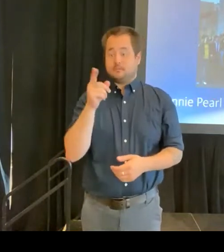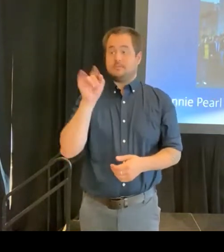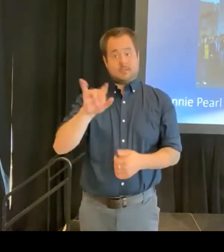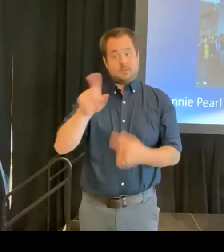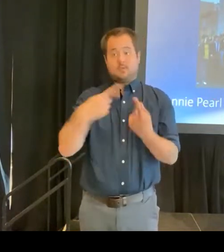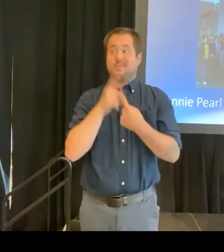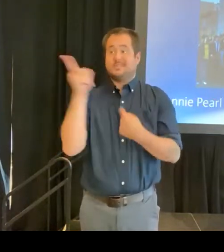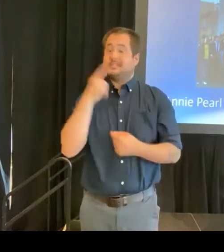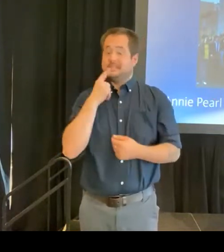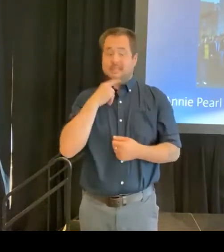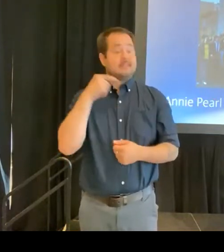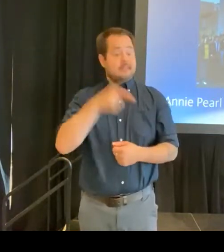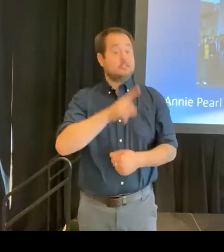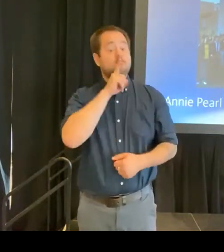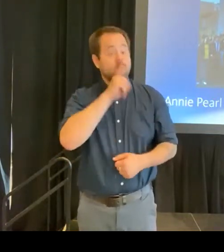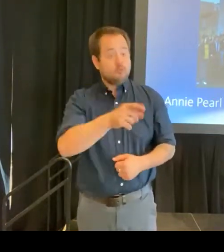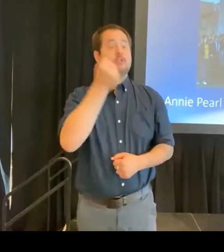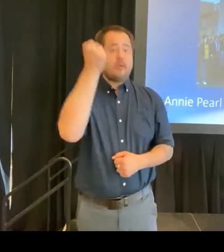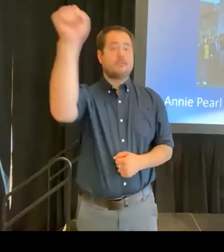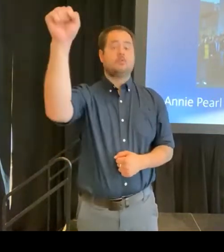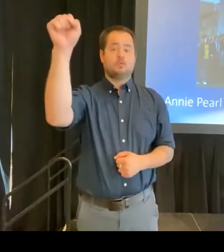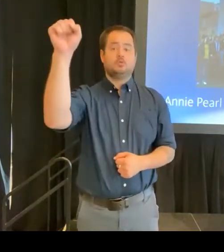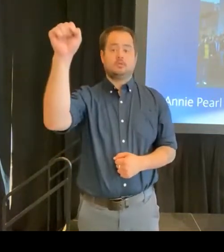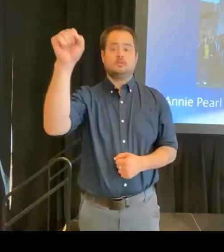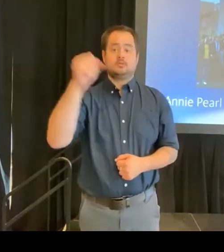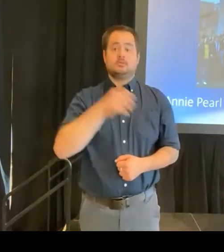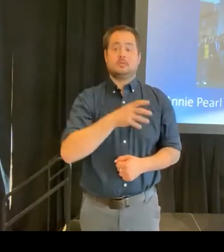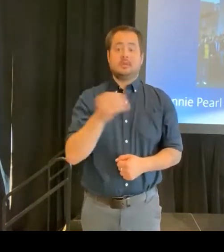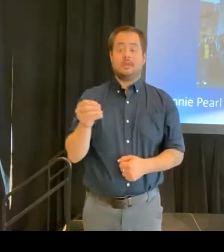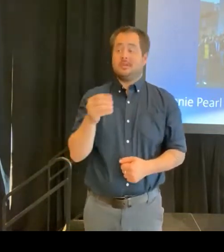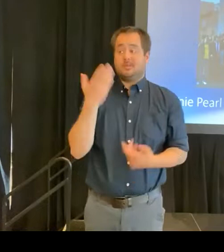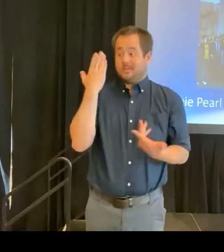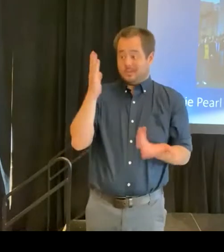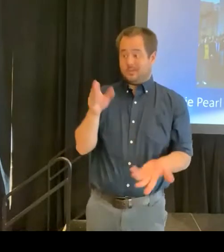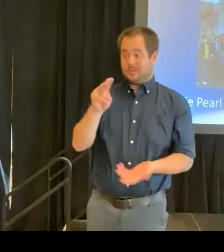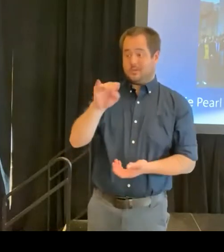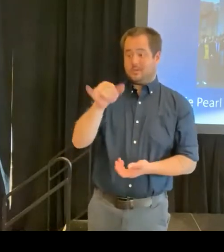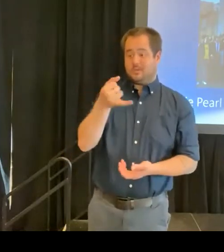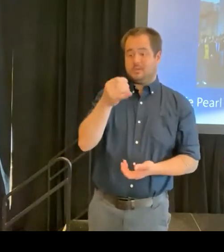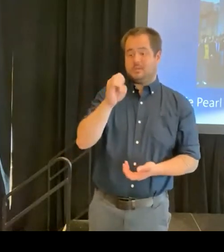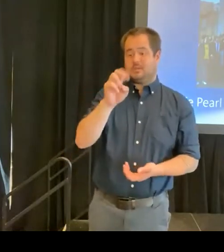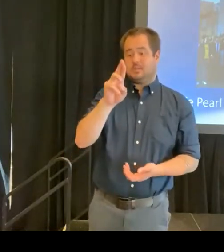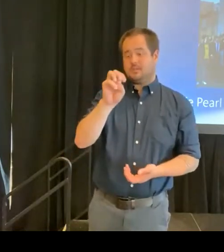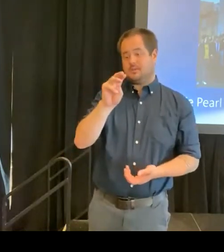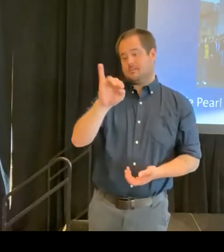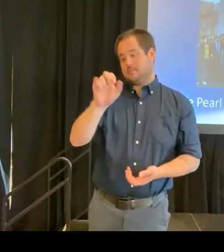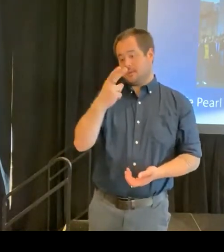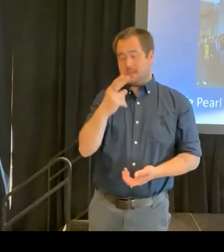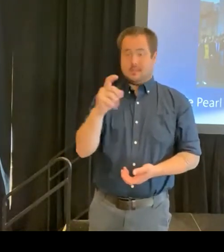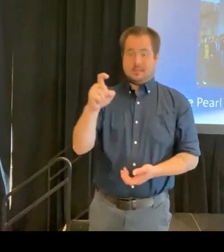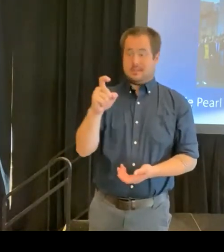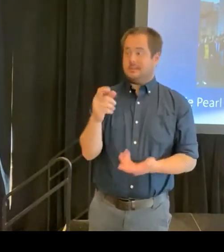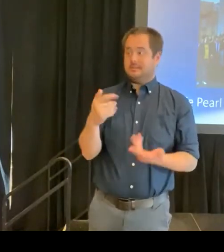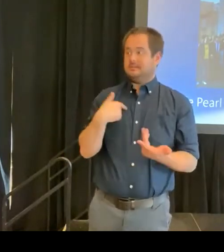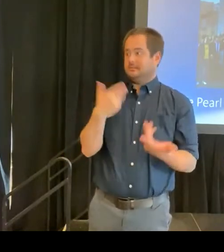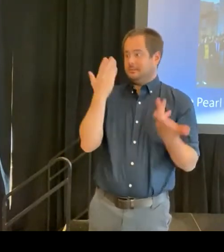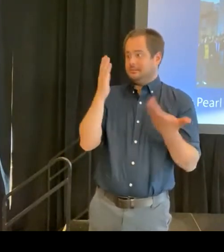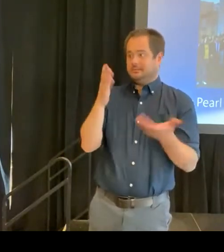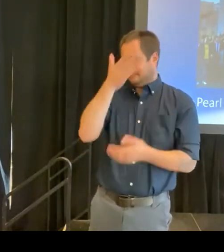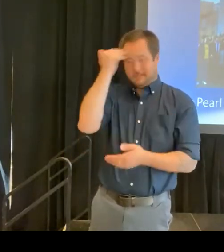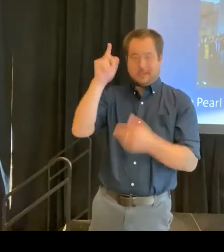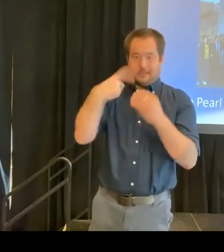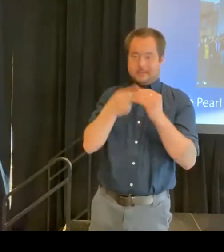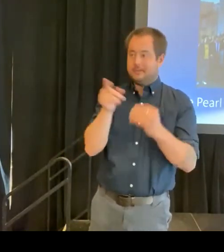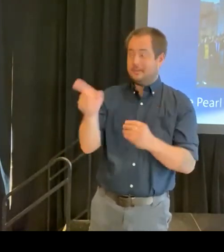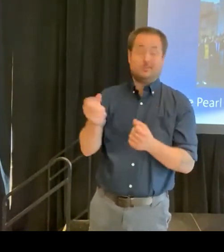revolution. But we did not know that Jeremiah X was in the, we forgot about him. He was just there. It was a bunch of